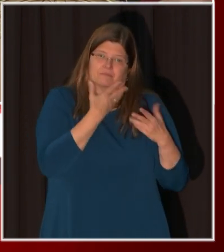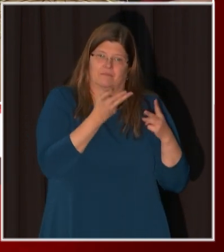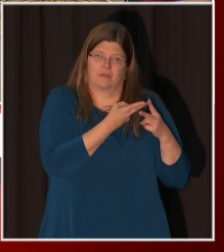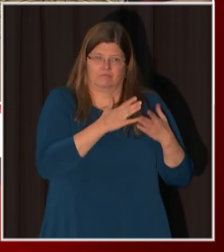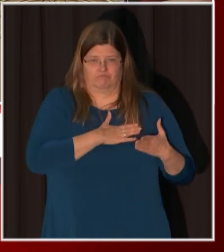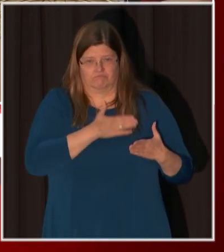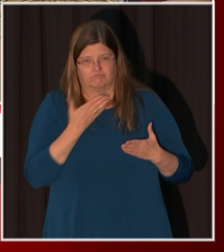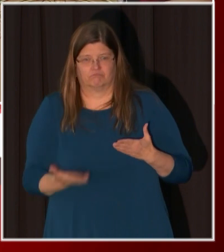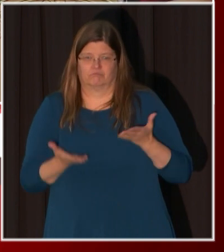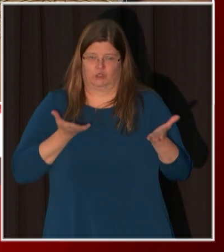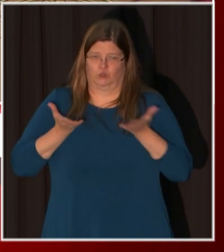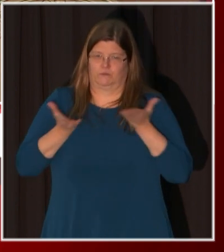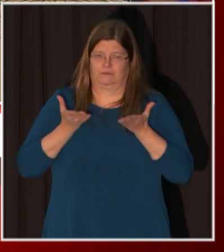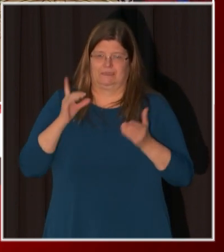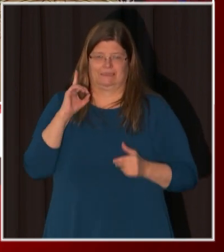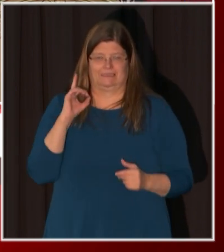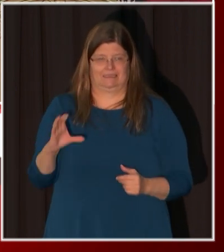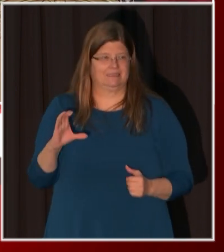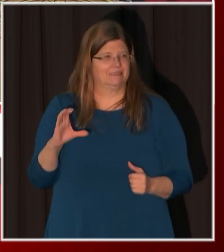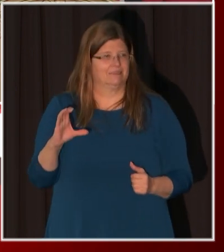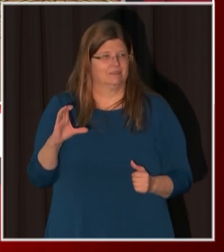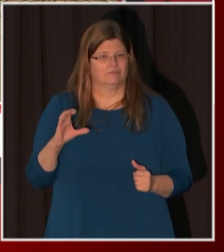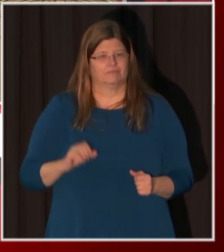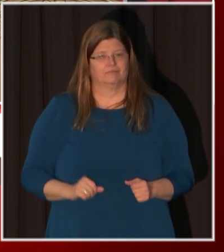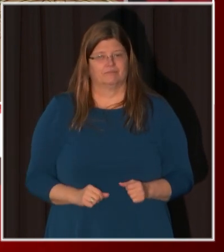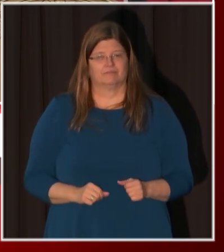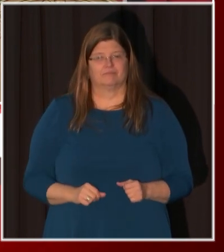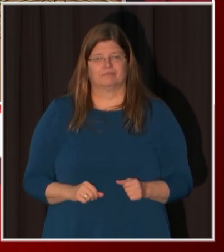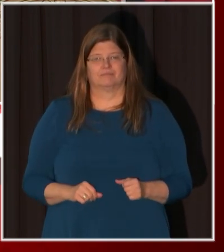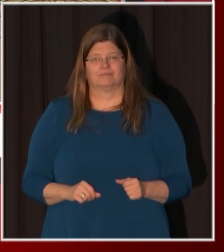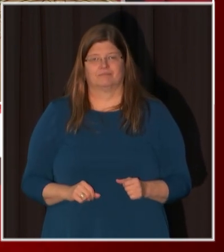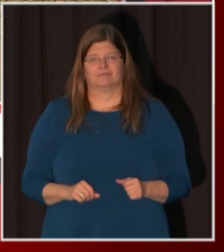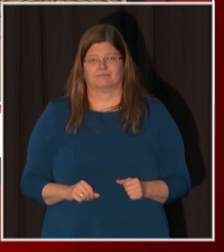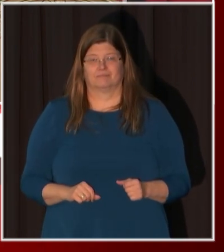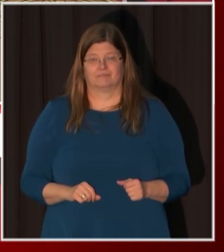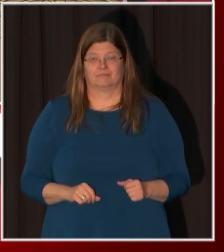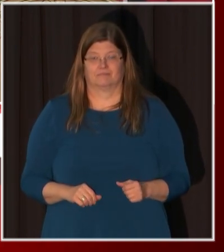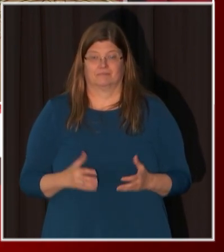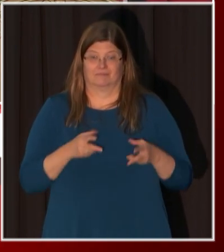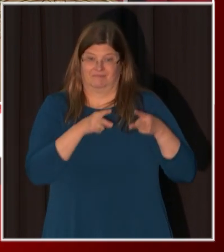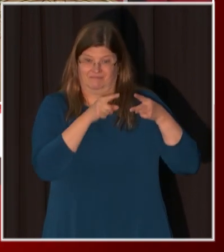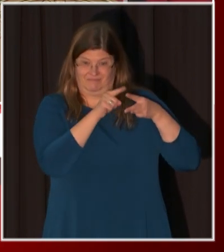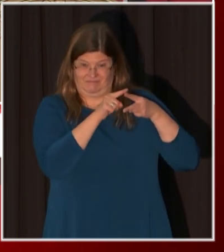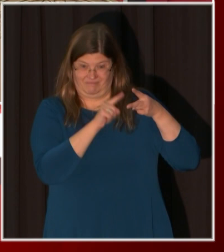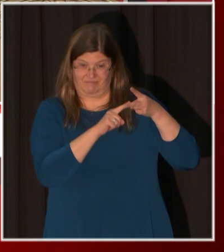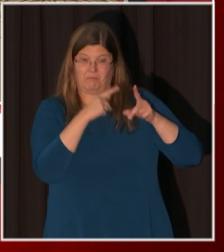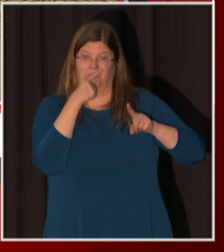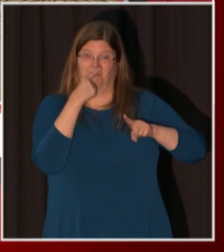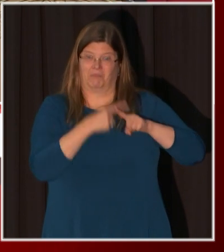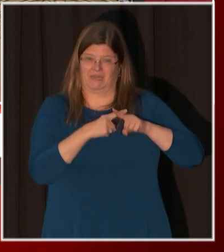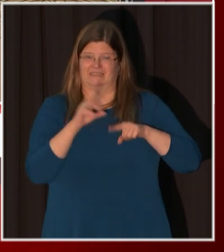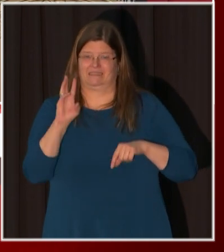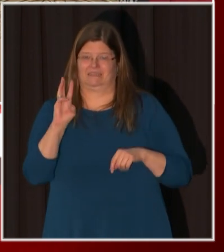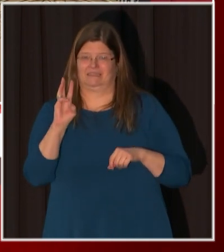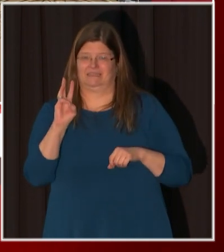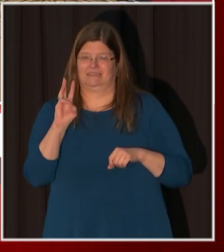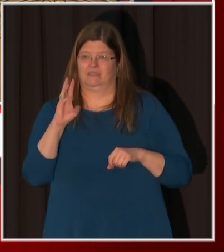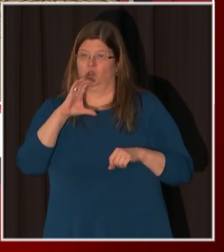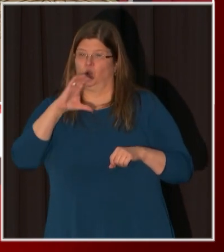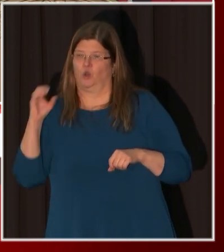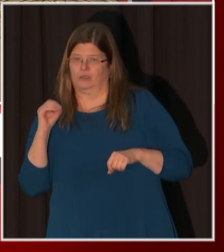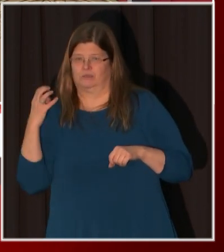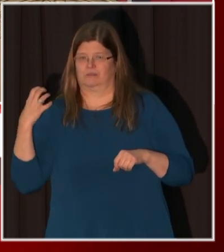city. Along with 6 co-chairs, they will lead the Reopen DC Steering Committee, which will